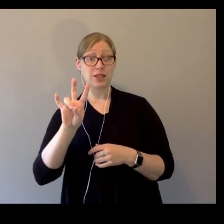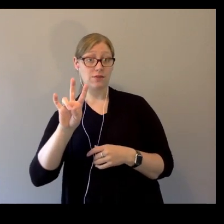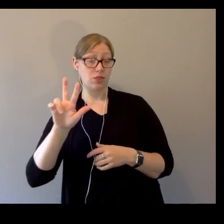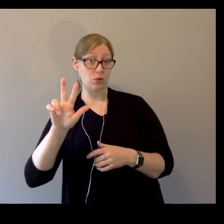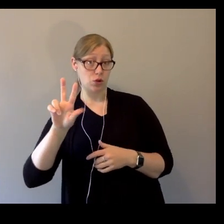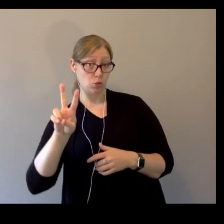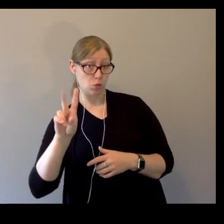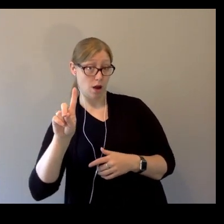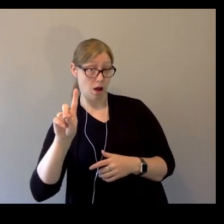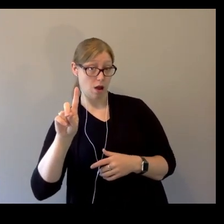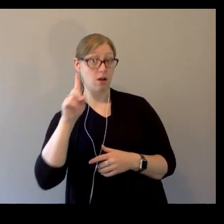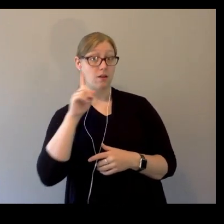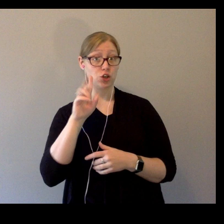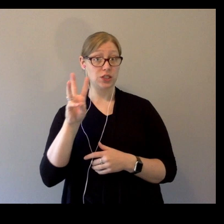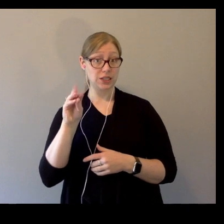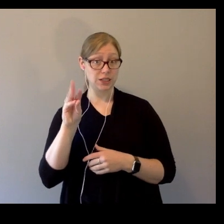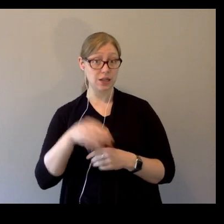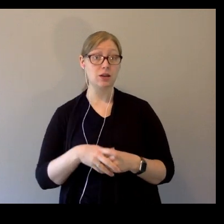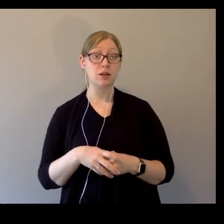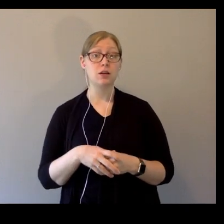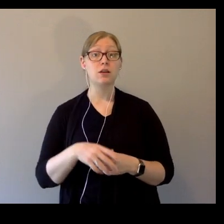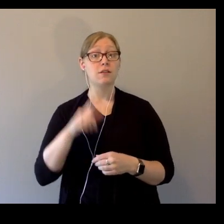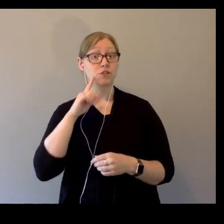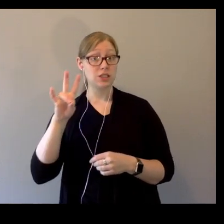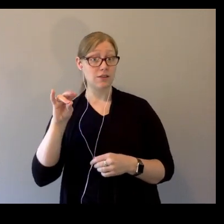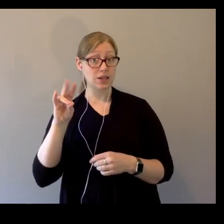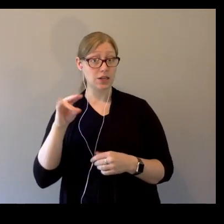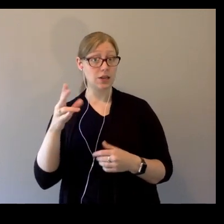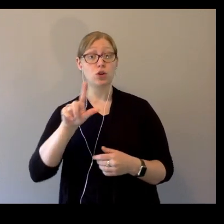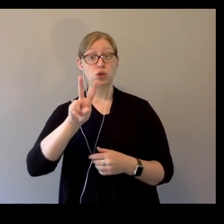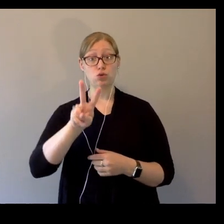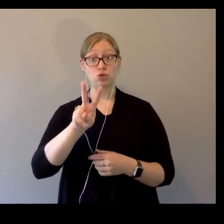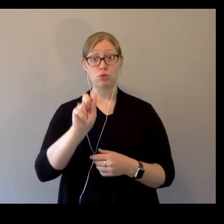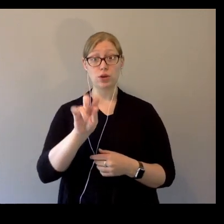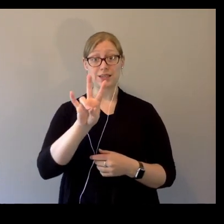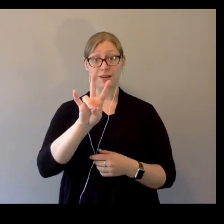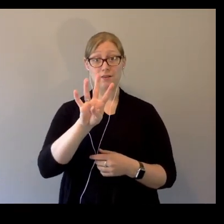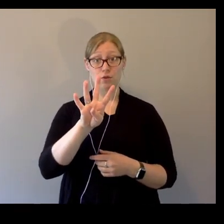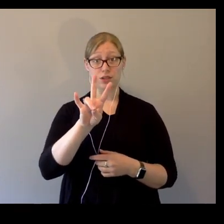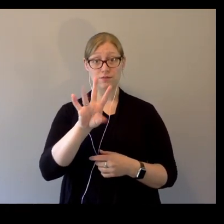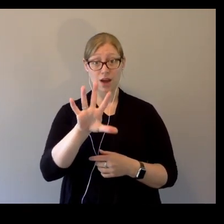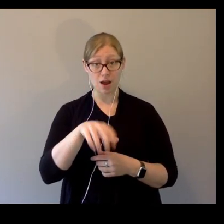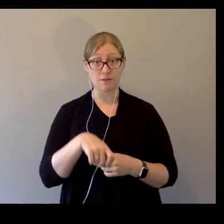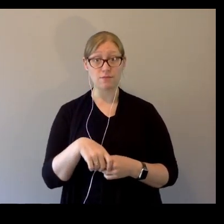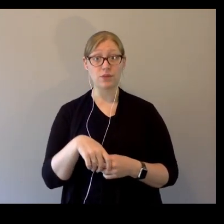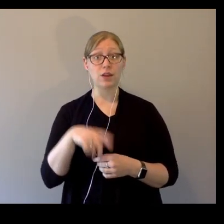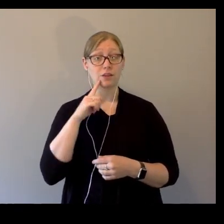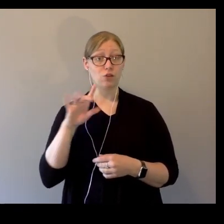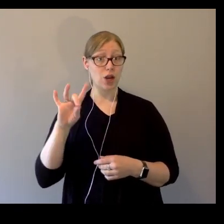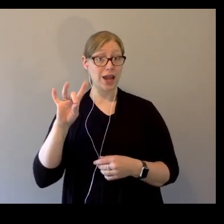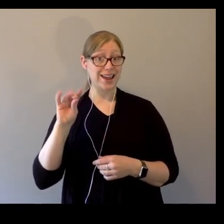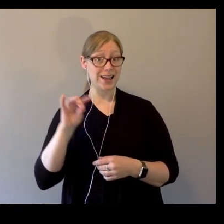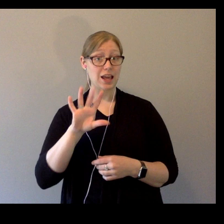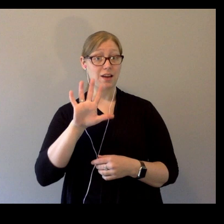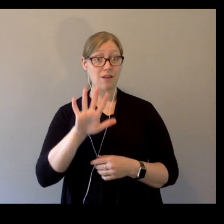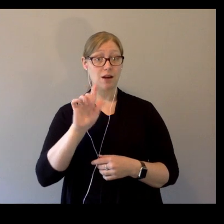1.7321 for tangent of 60. Tangent of 70 is 2.7475. Tangent of 80